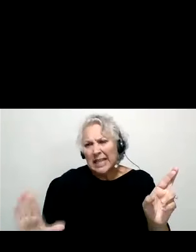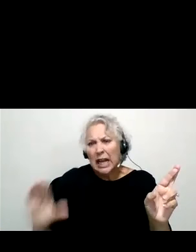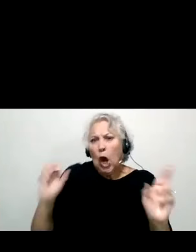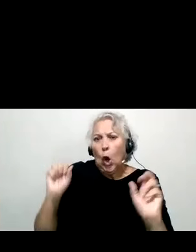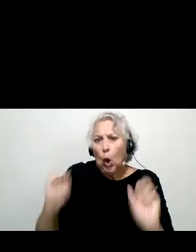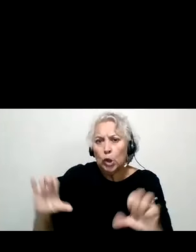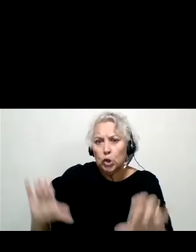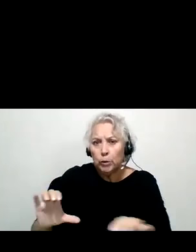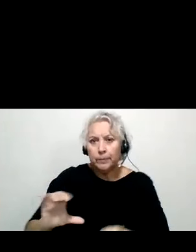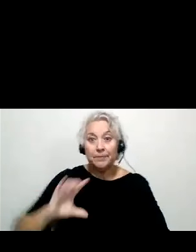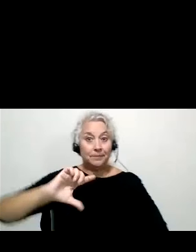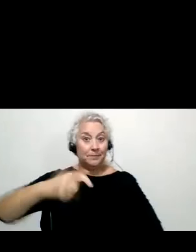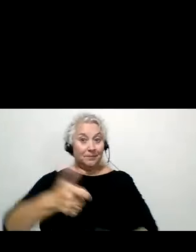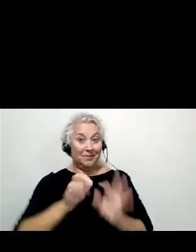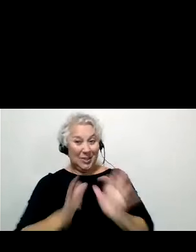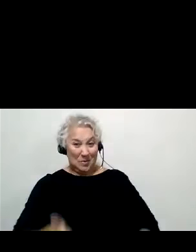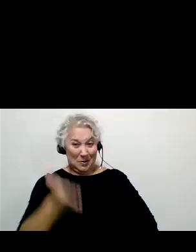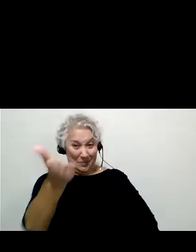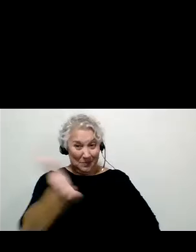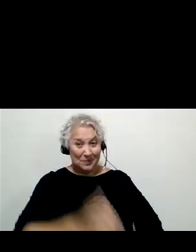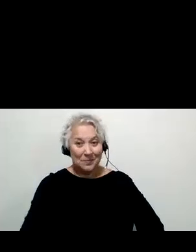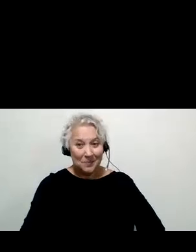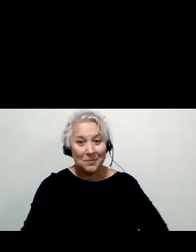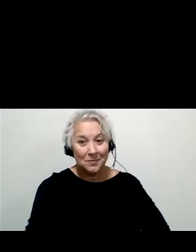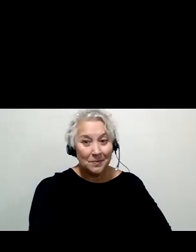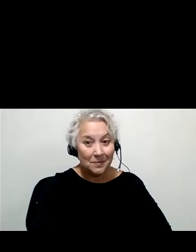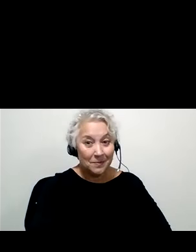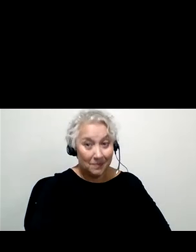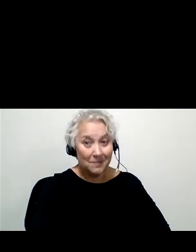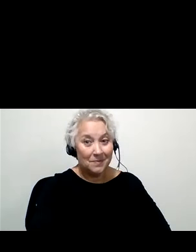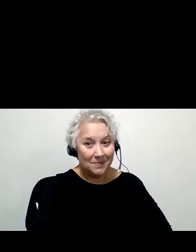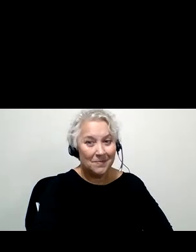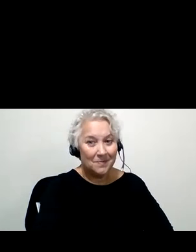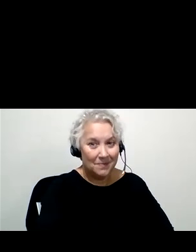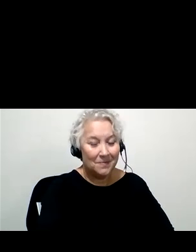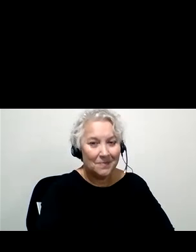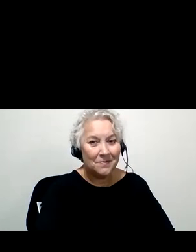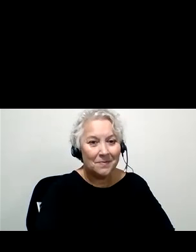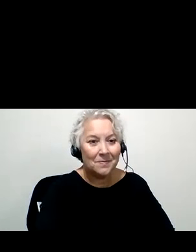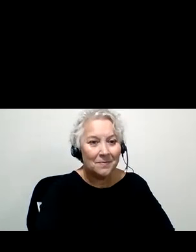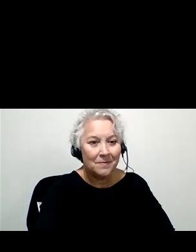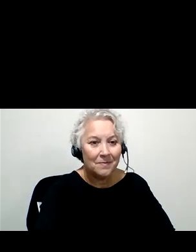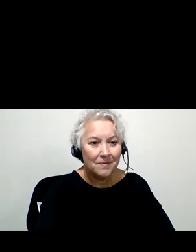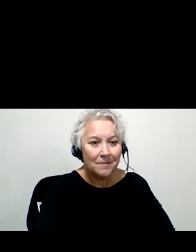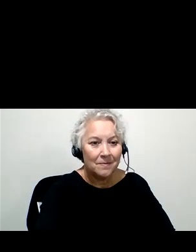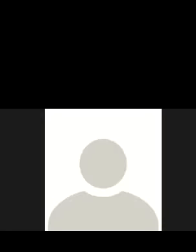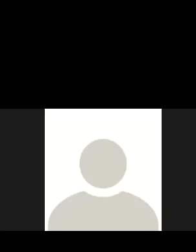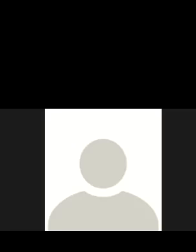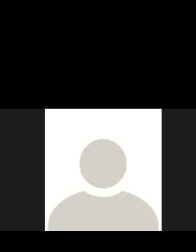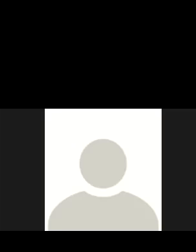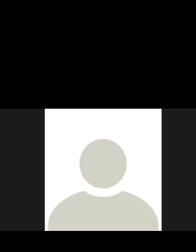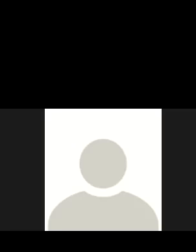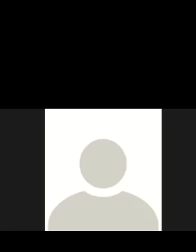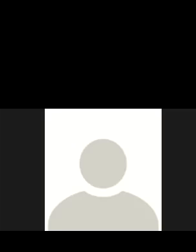do. All right, number 5 of quality indicators. The transition planning for students